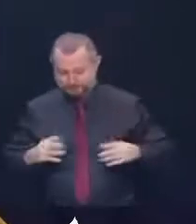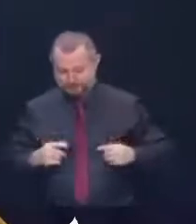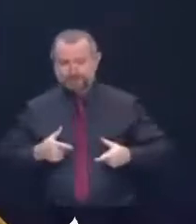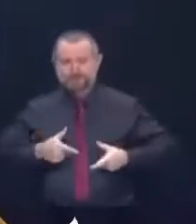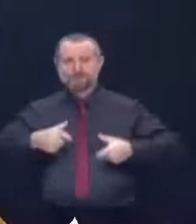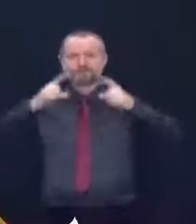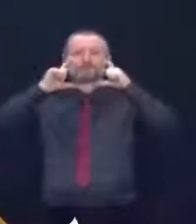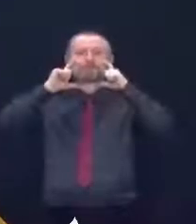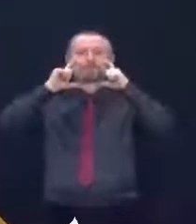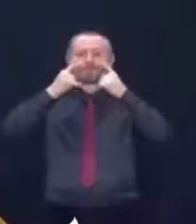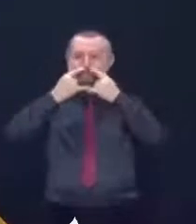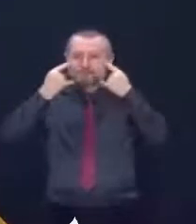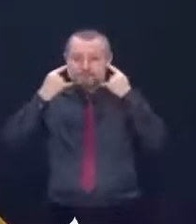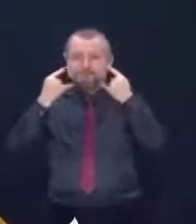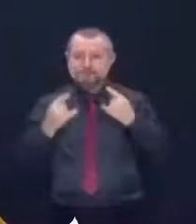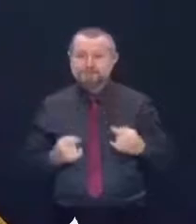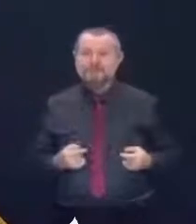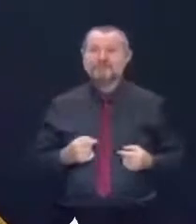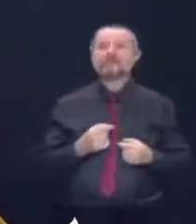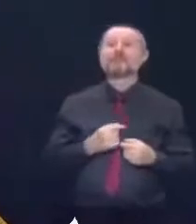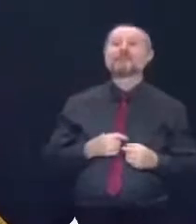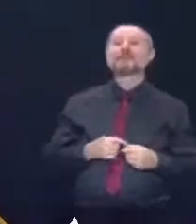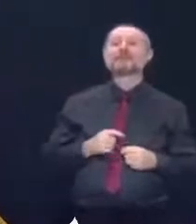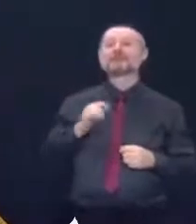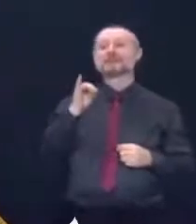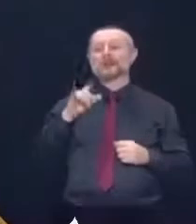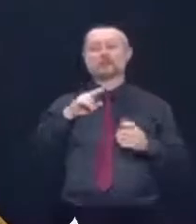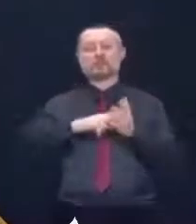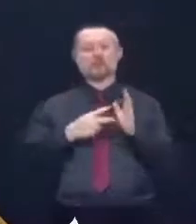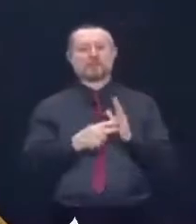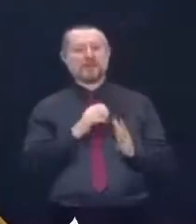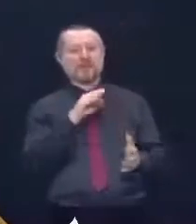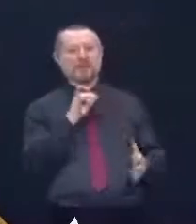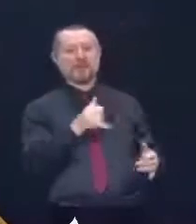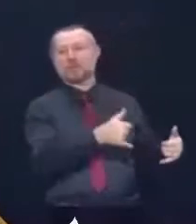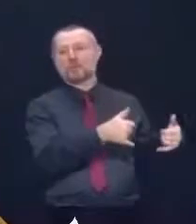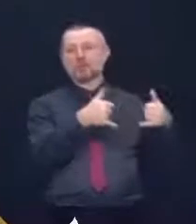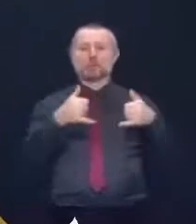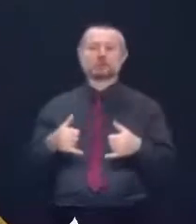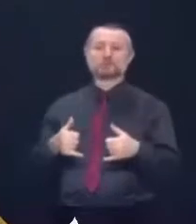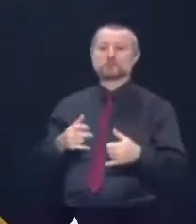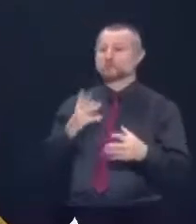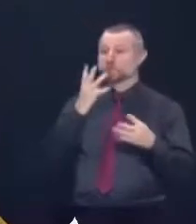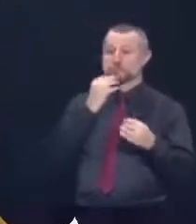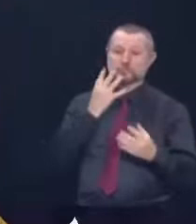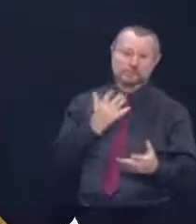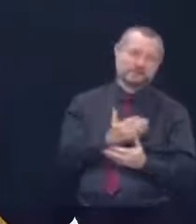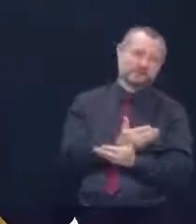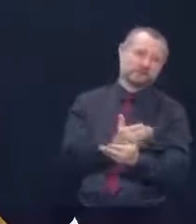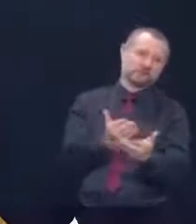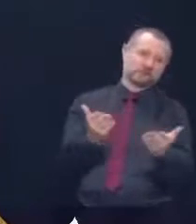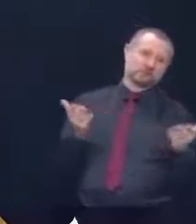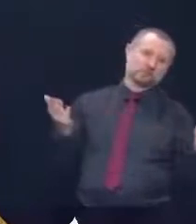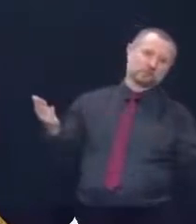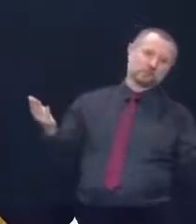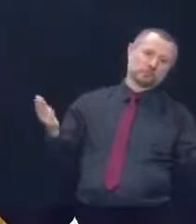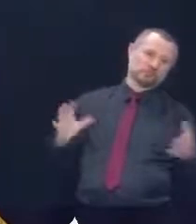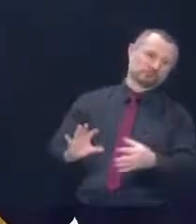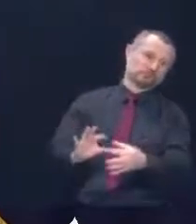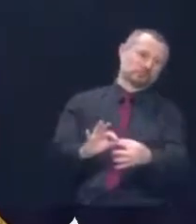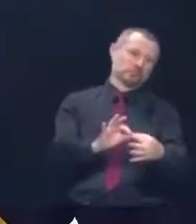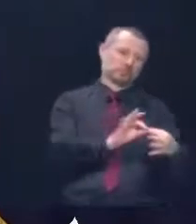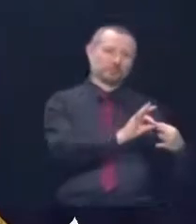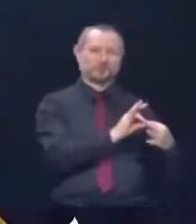That's what the Emmy's all about. It was beautiful to see what people can do at their